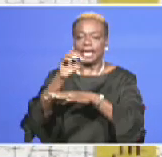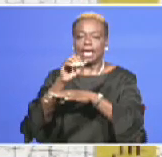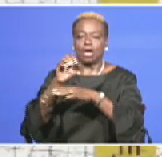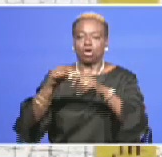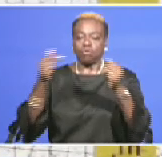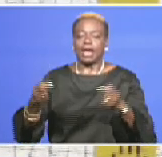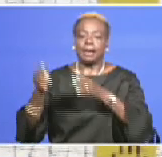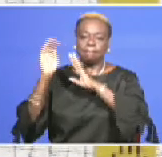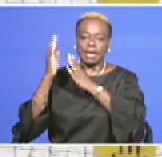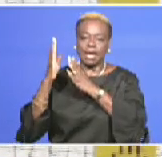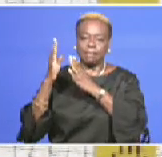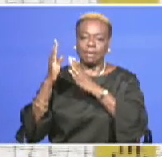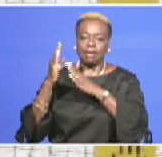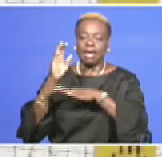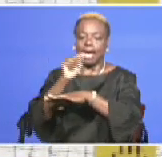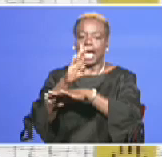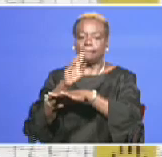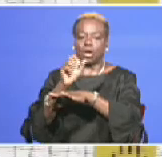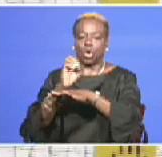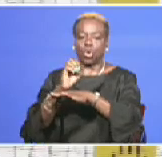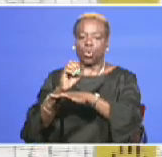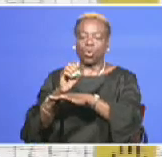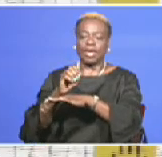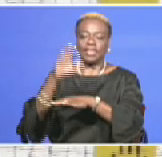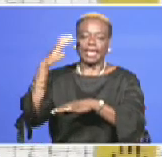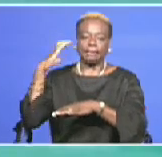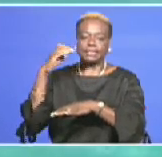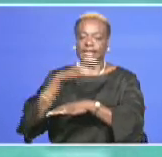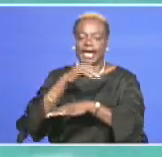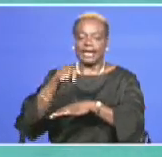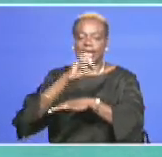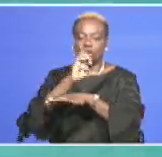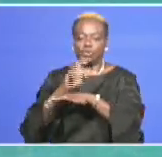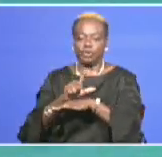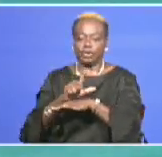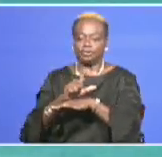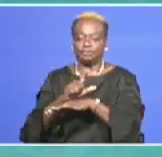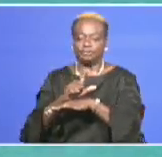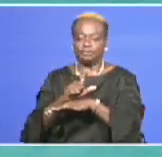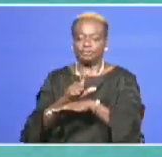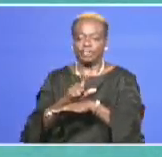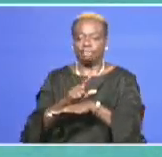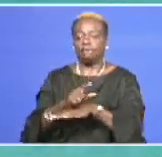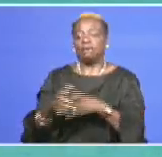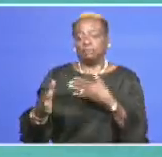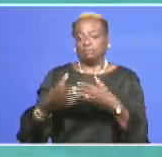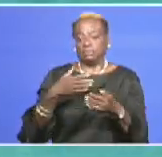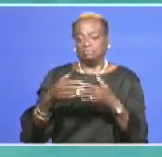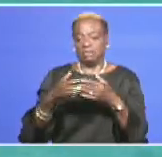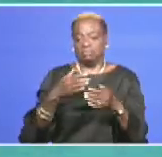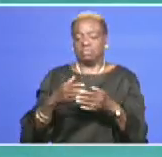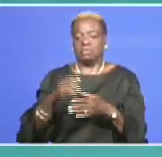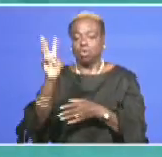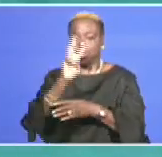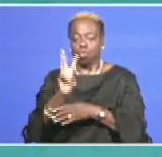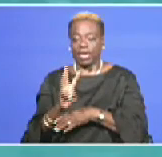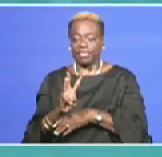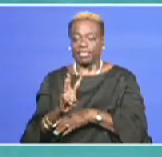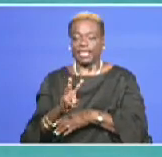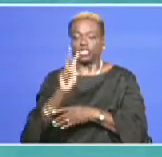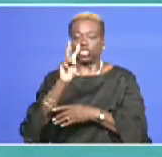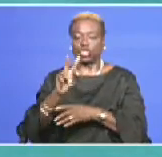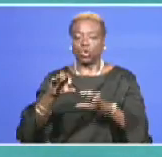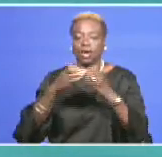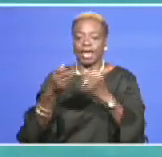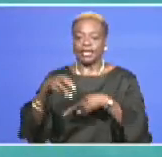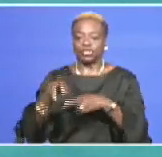here in the capital, and in Palmetto Point, Eleuthera. Despite inclement weather conditions, they were able to get two C-class races in yesterday at